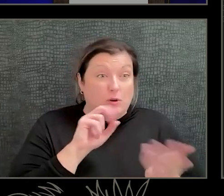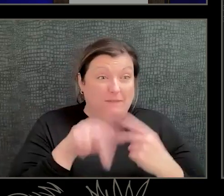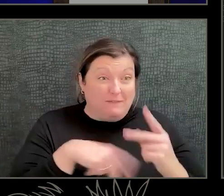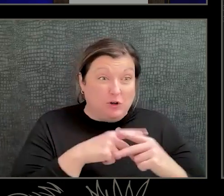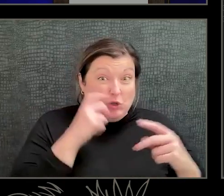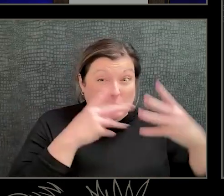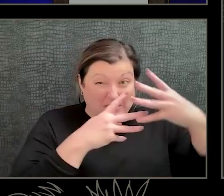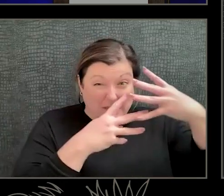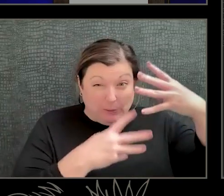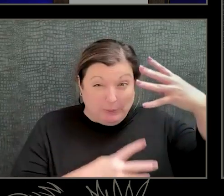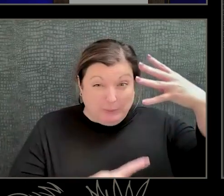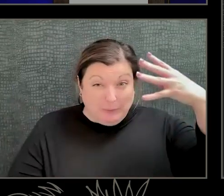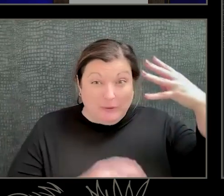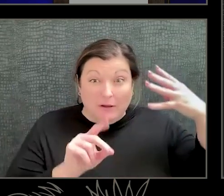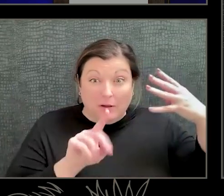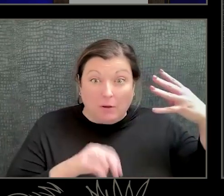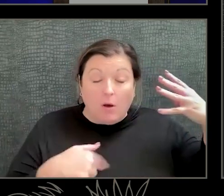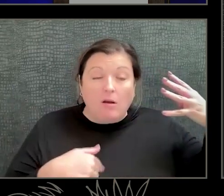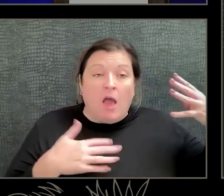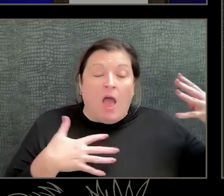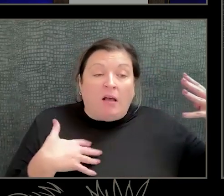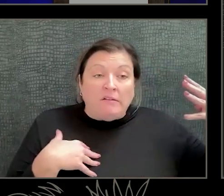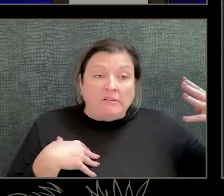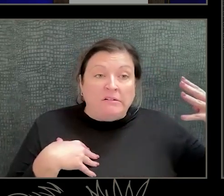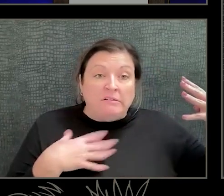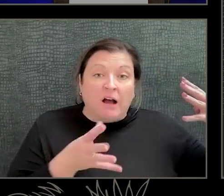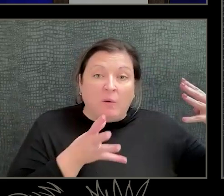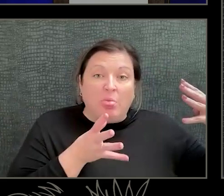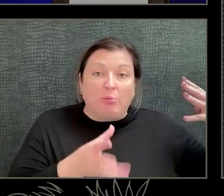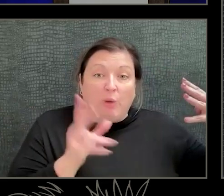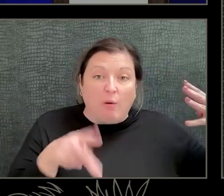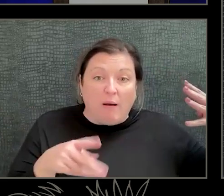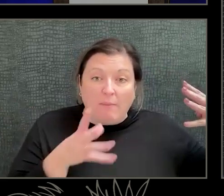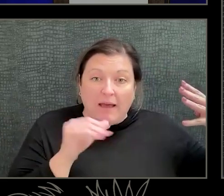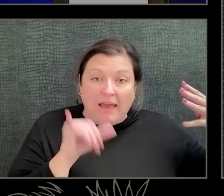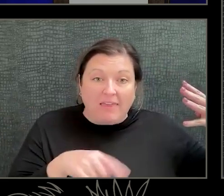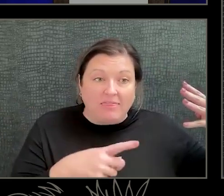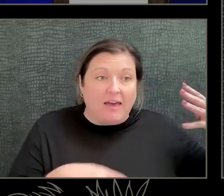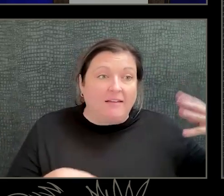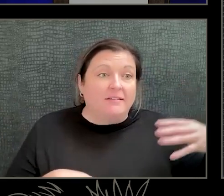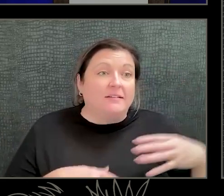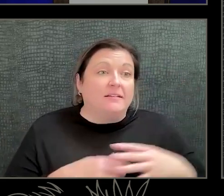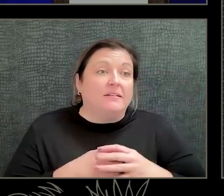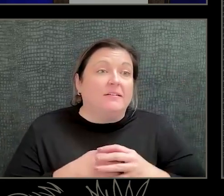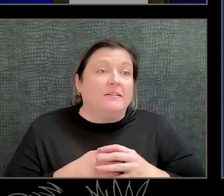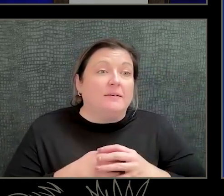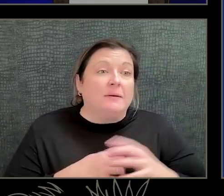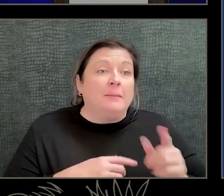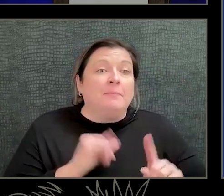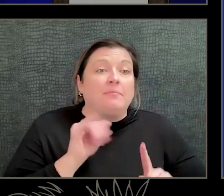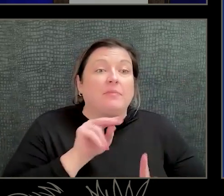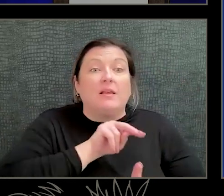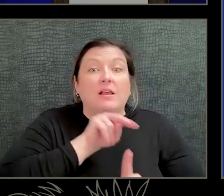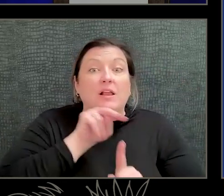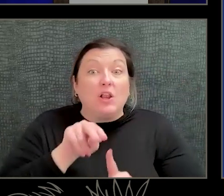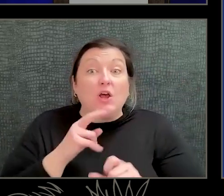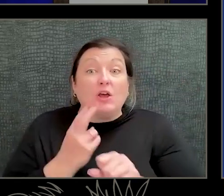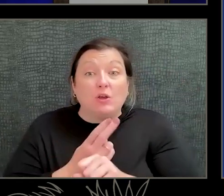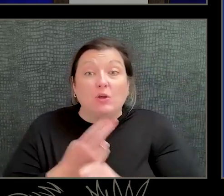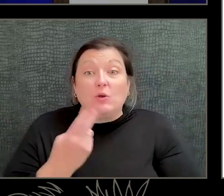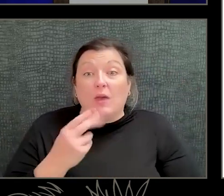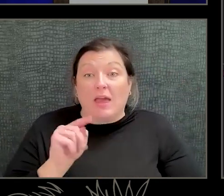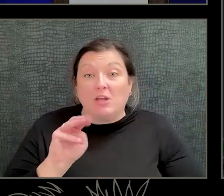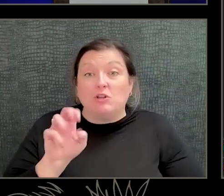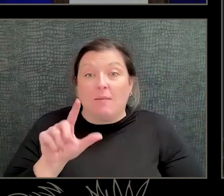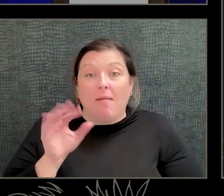you see how many lines of code that is? That makes me want to throw up. I hate that. So let's look at if we were using